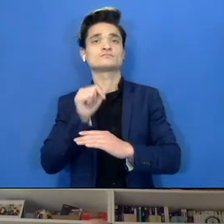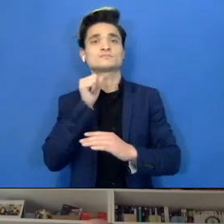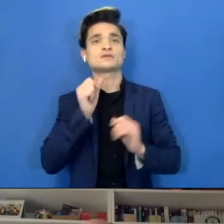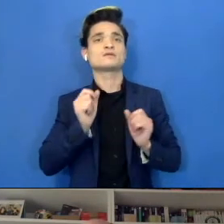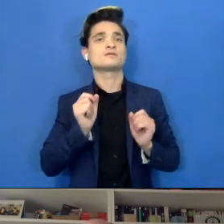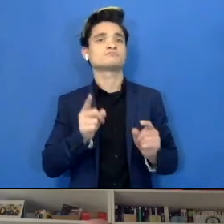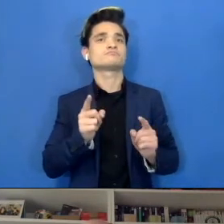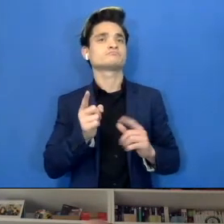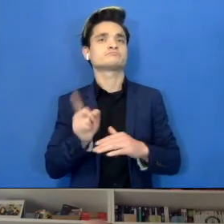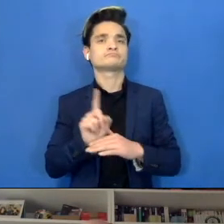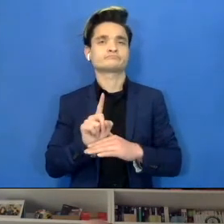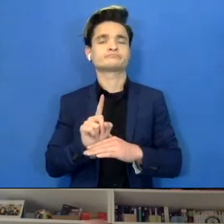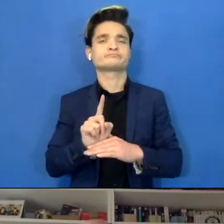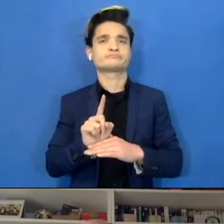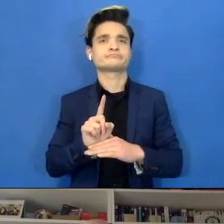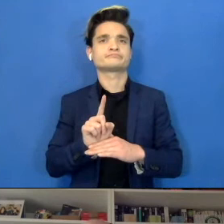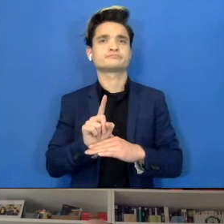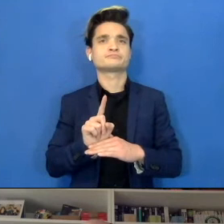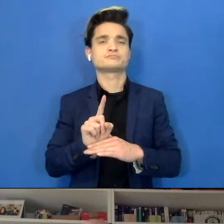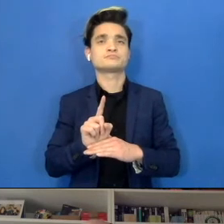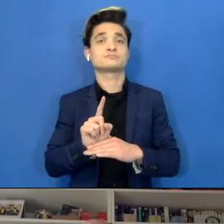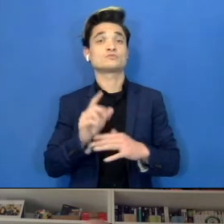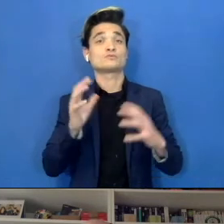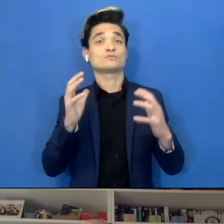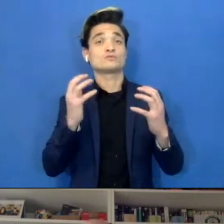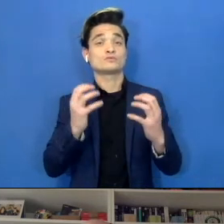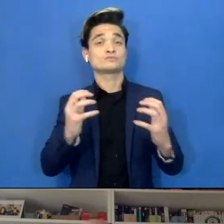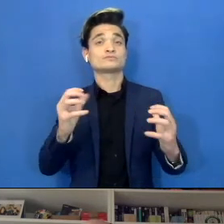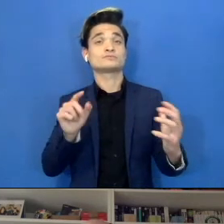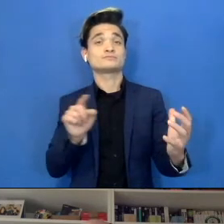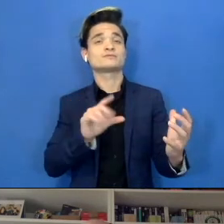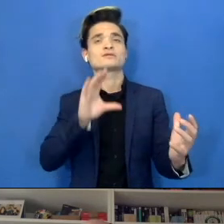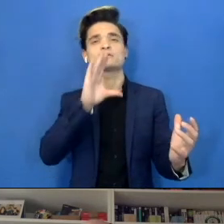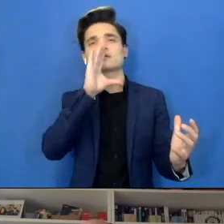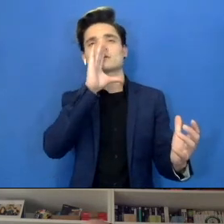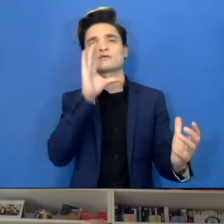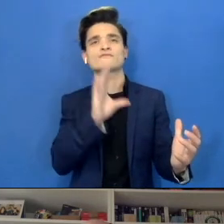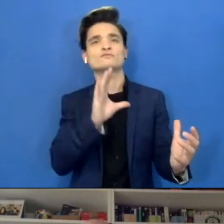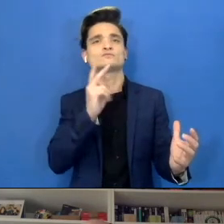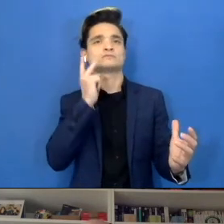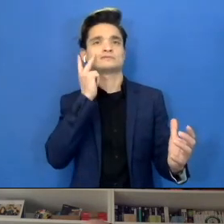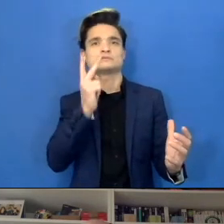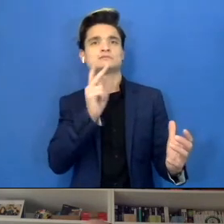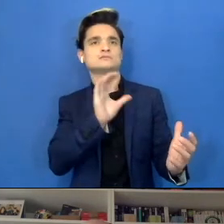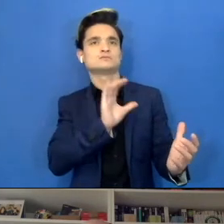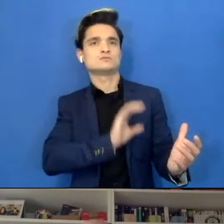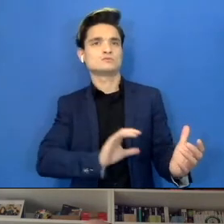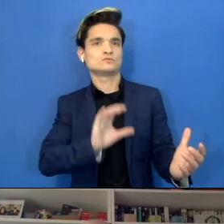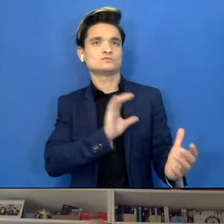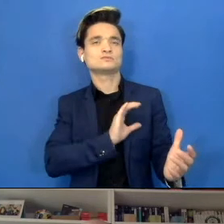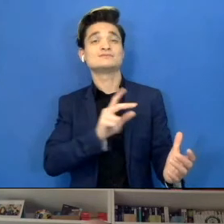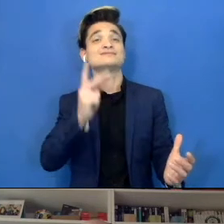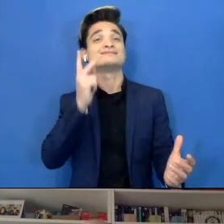the audience will never see the two characters, but see the actors. And this will snap